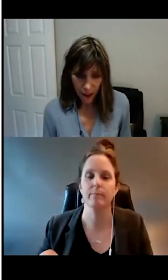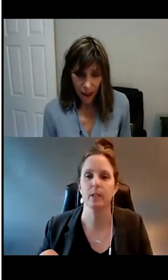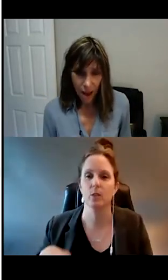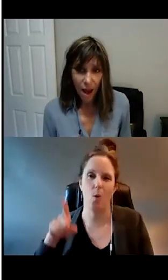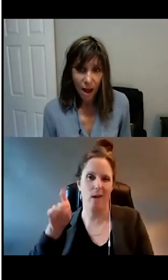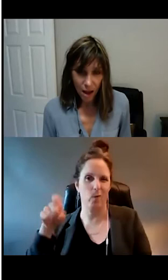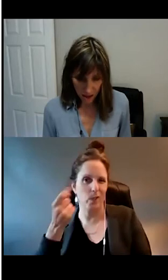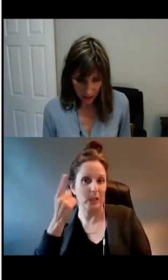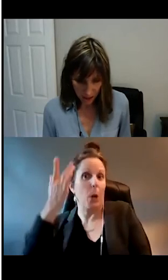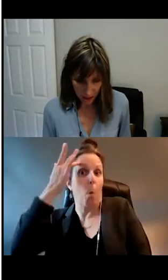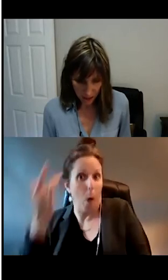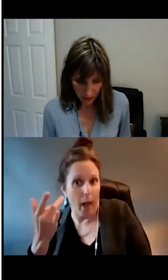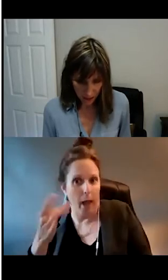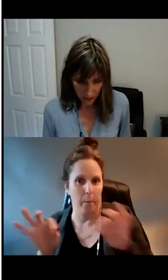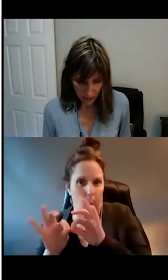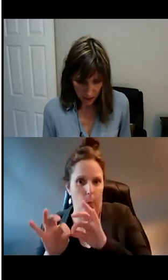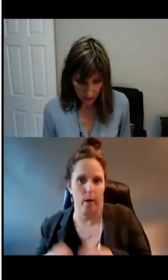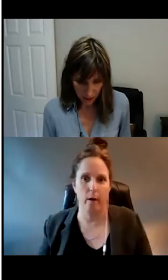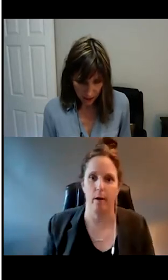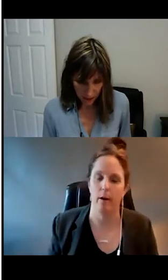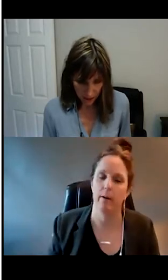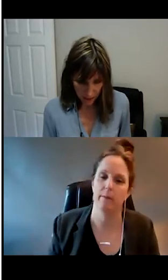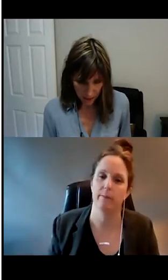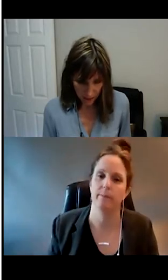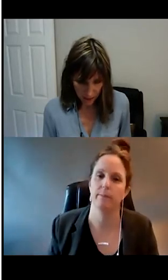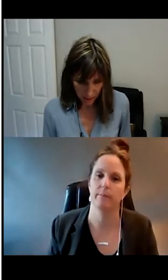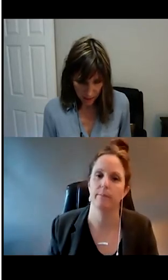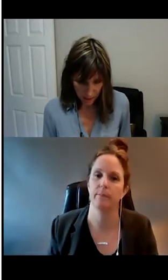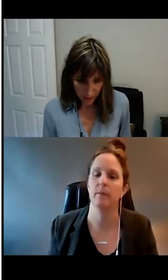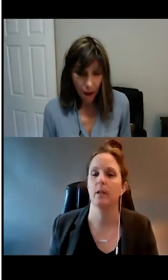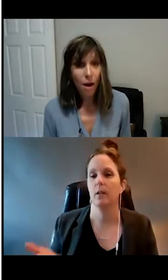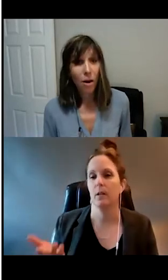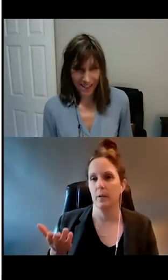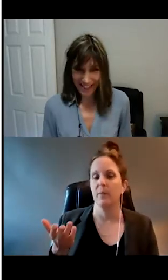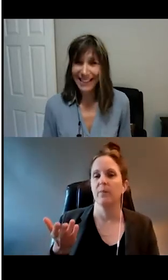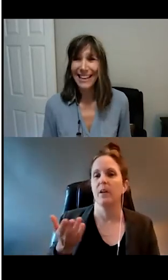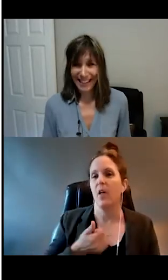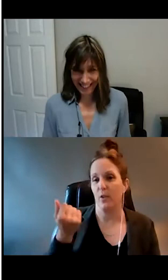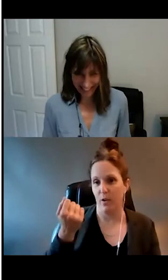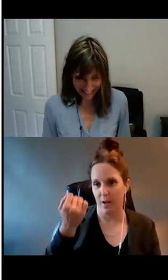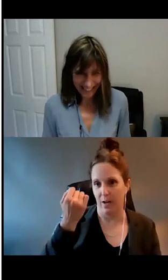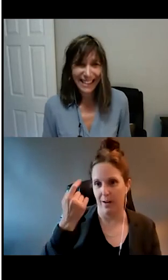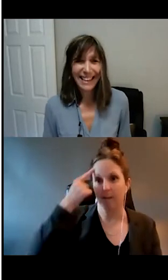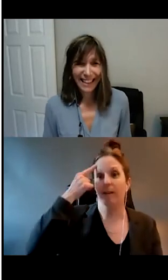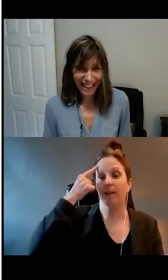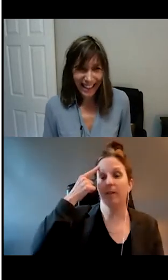So a few more are have the leaders themselves try to quit smoking and share their